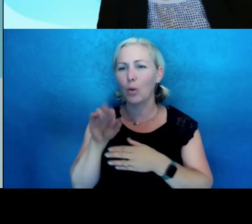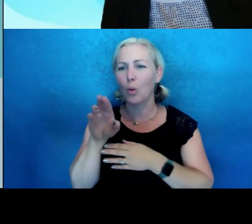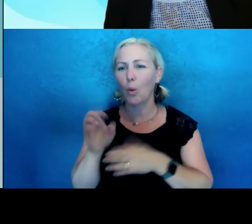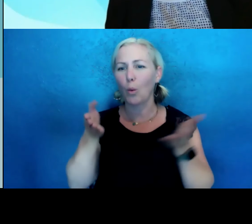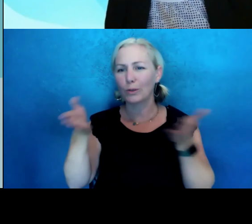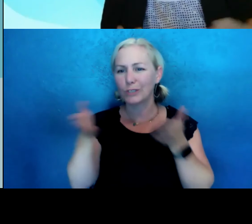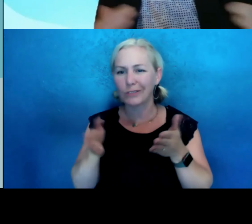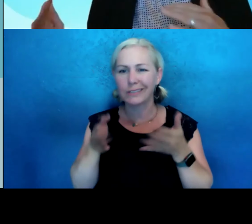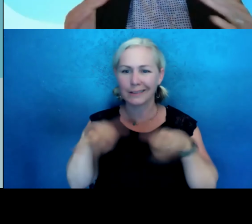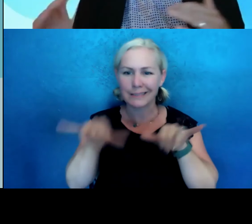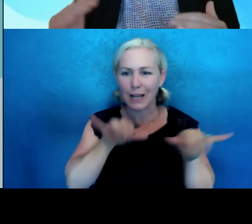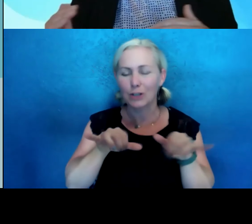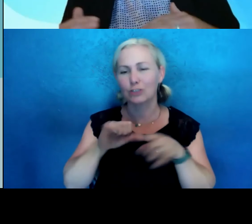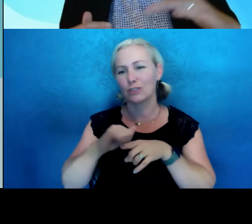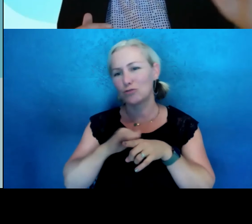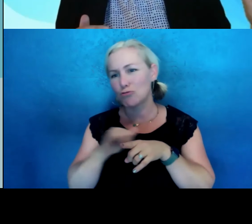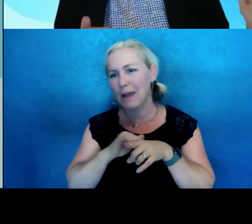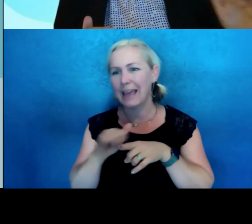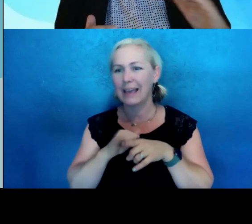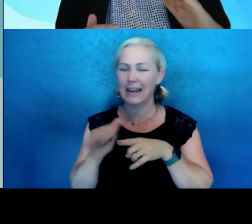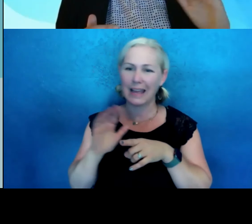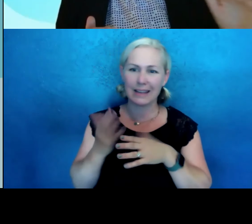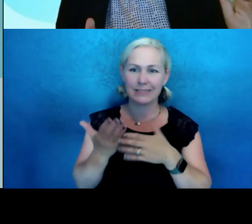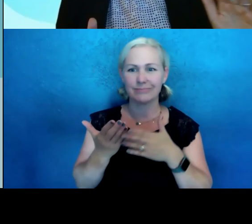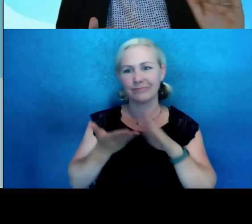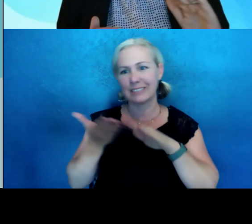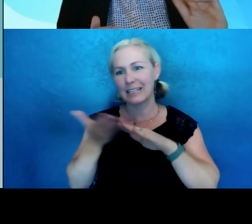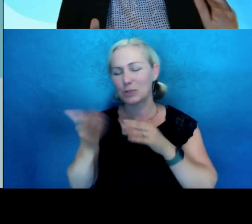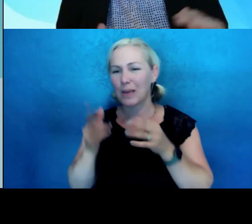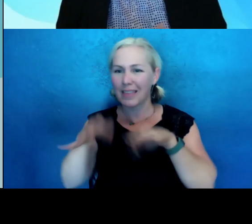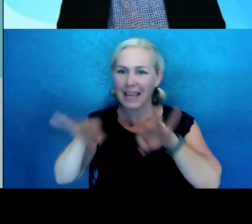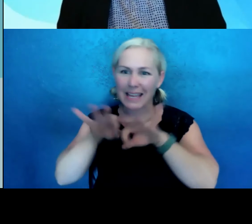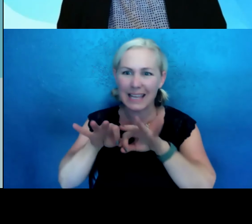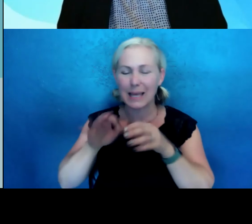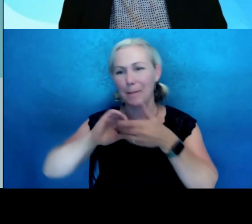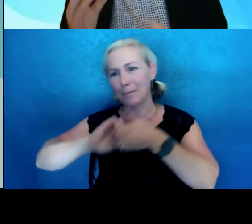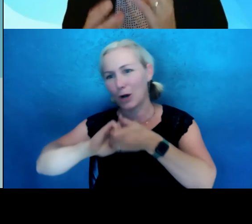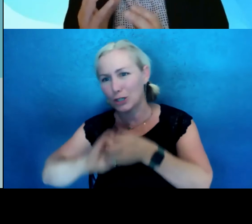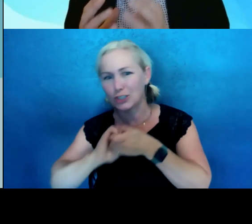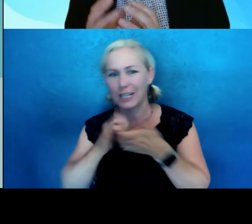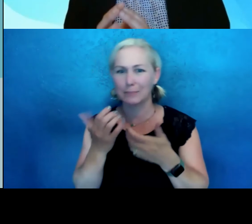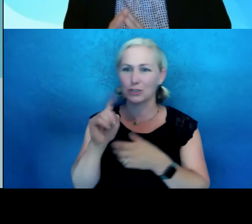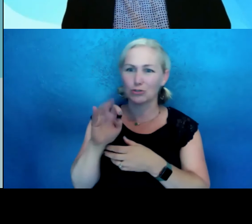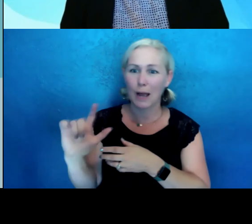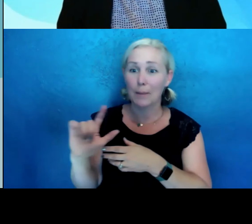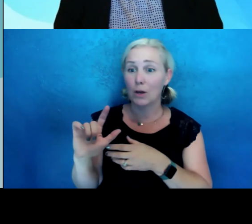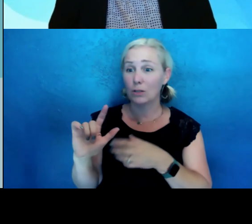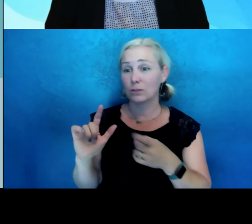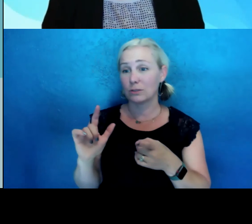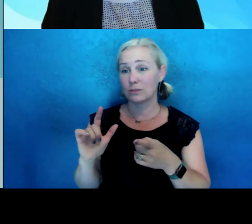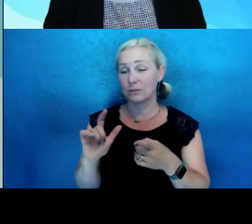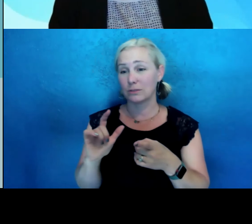resources, facilitation with key partnerships like emergency services, health plans, and tribal, which are not exactly the same as